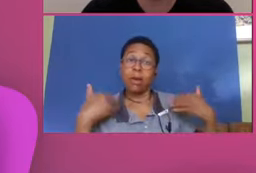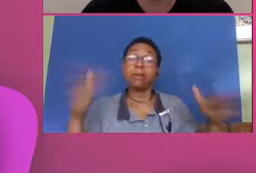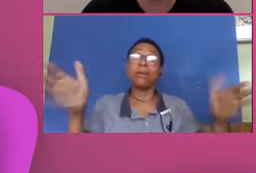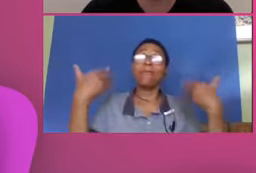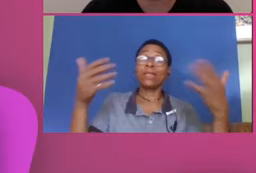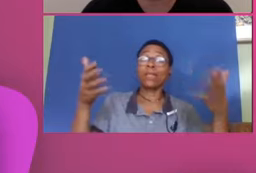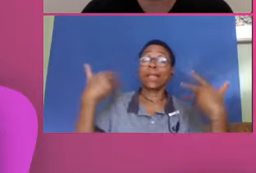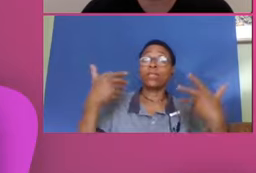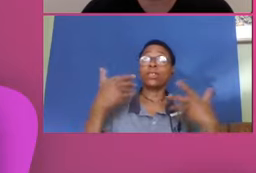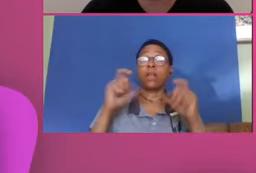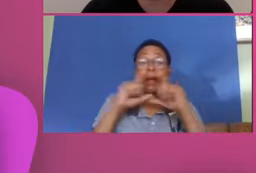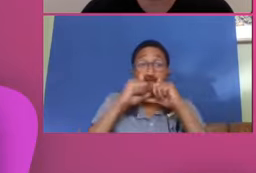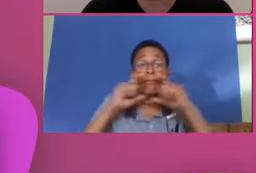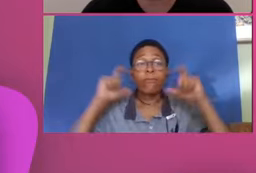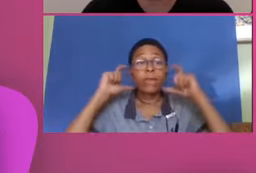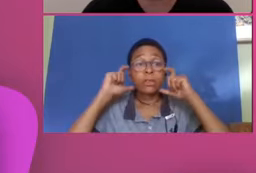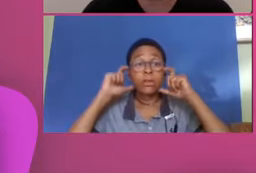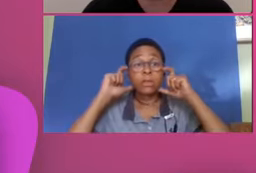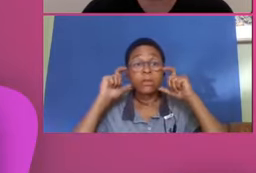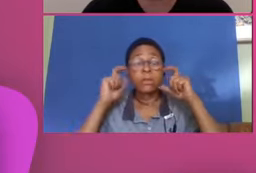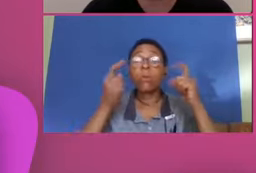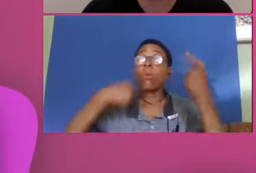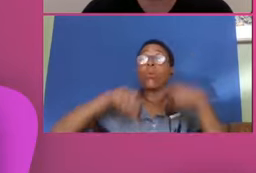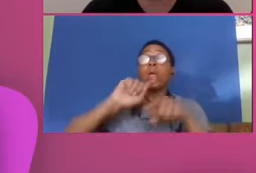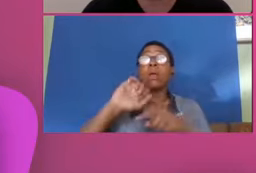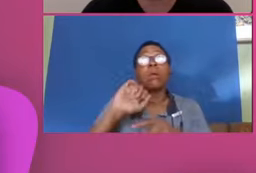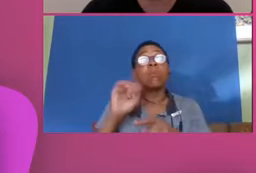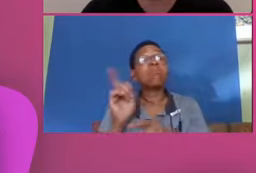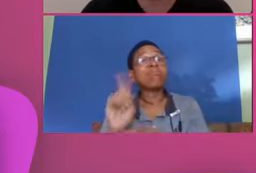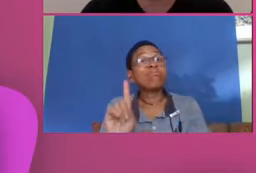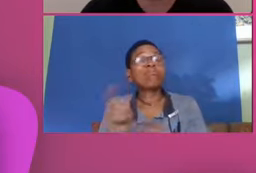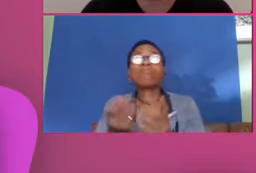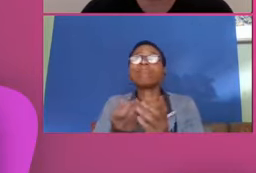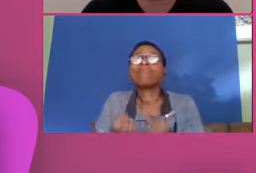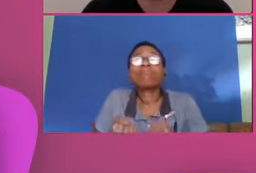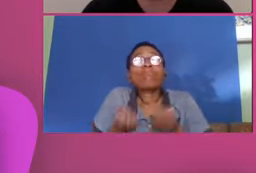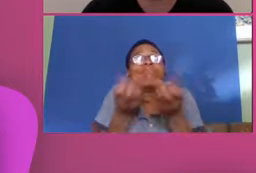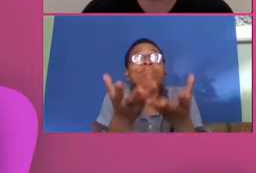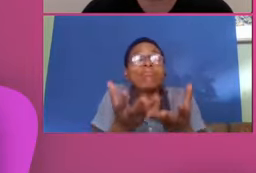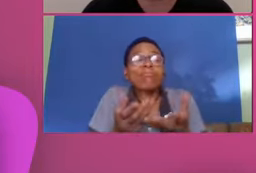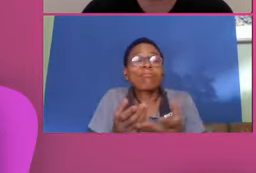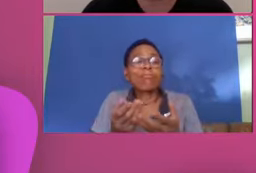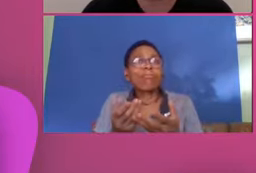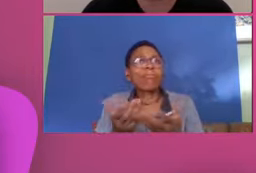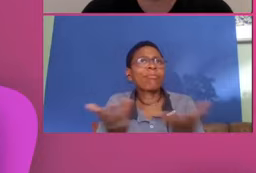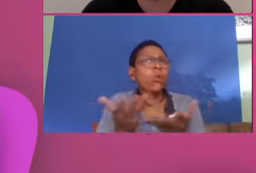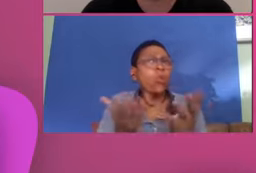UK government guidance for England, and we'll also be providing an opportunity to ask questions.